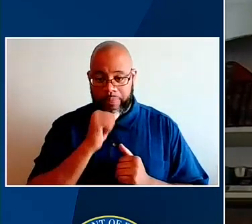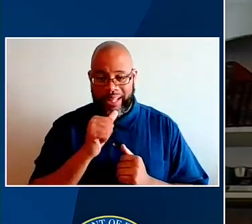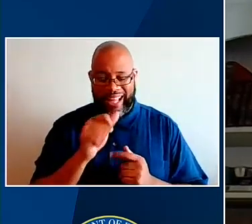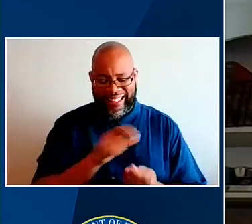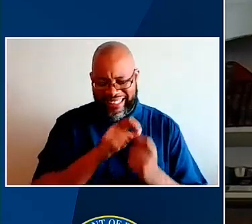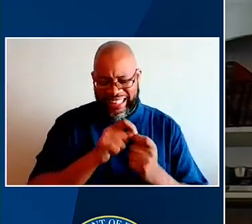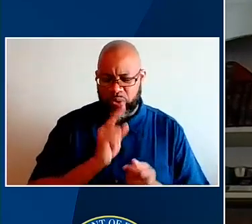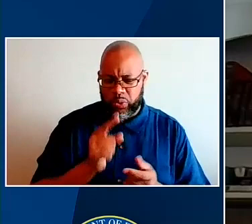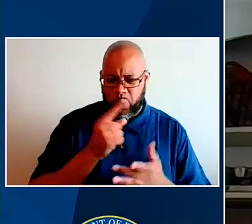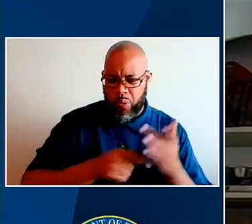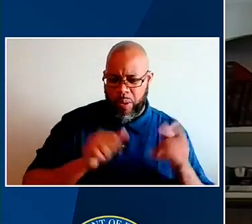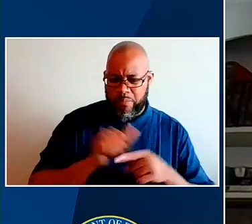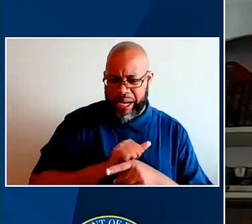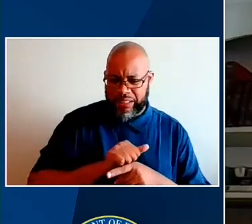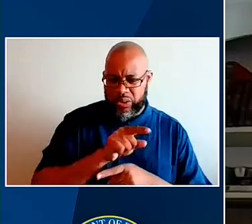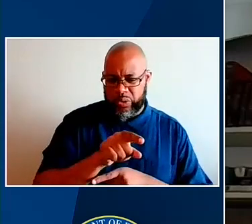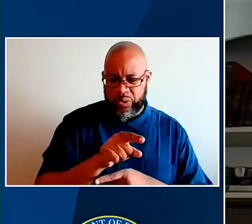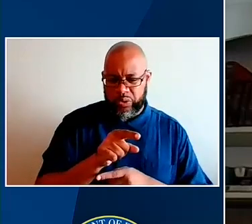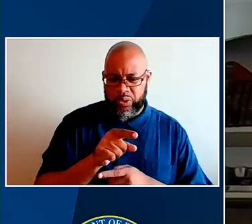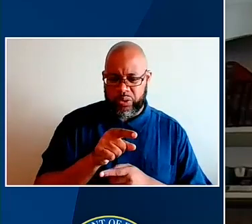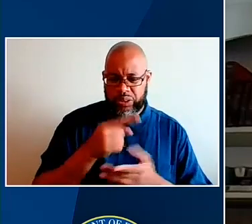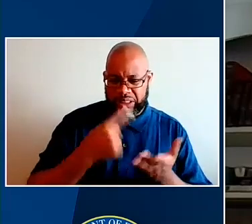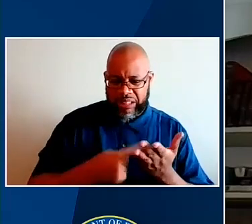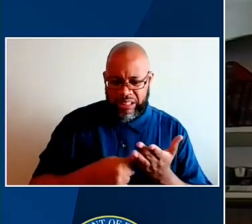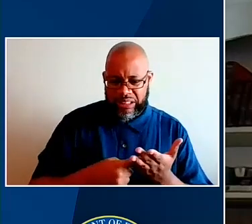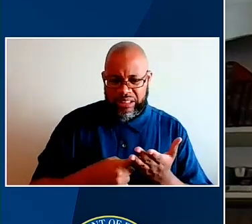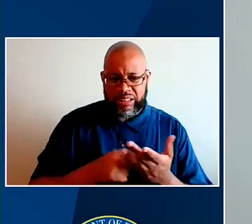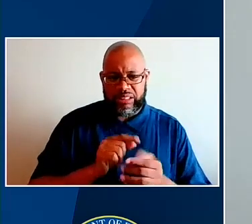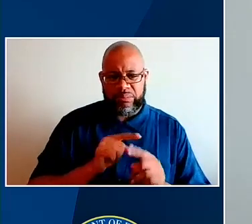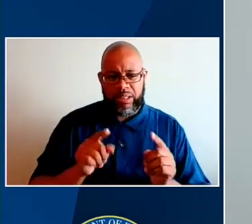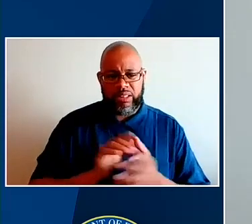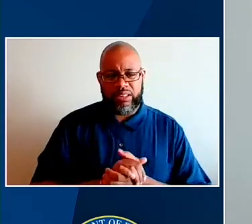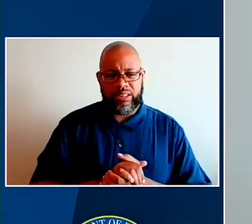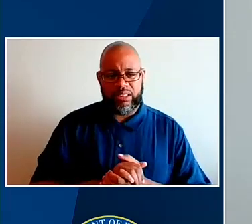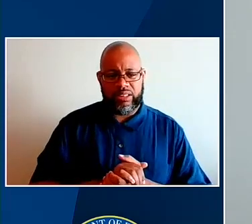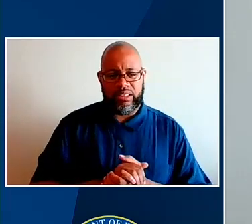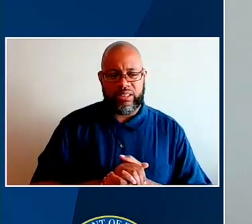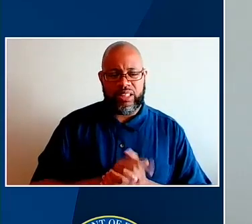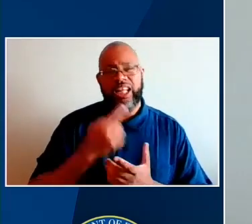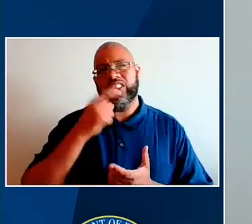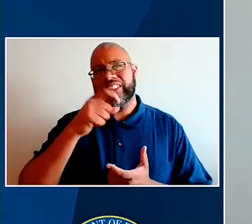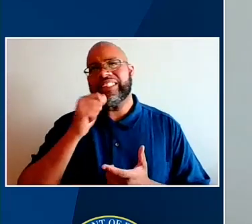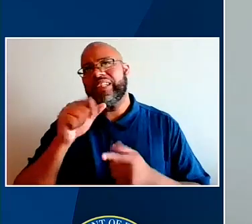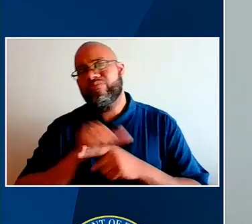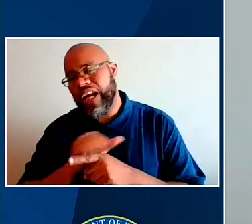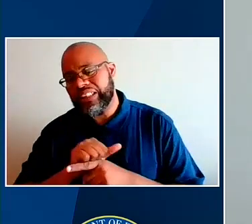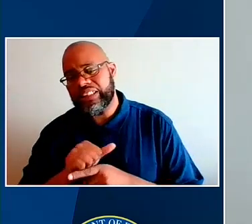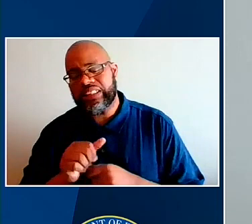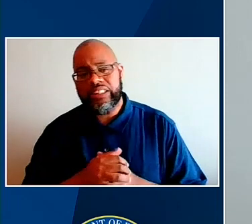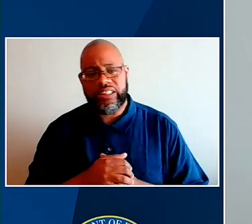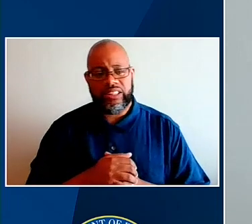certain what practice you're discussing there, but. Sorry, I shouldn't have said practice. I mean, more a